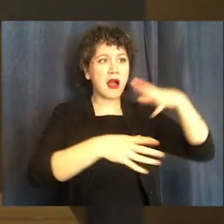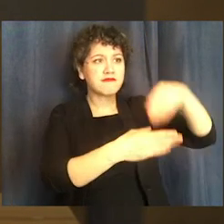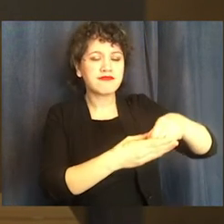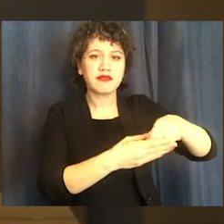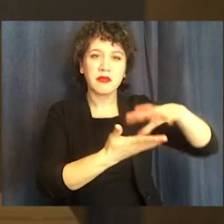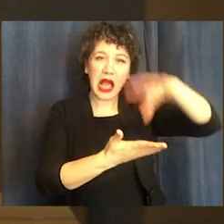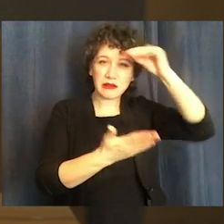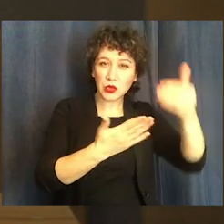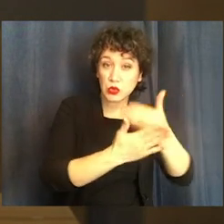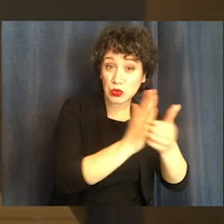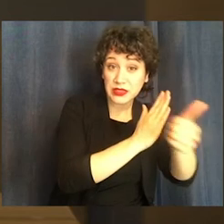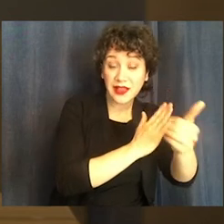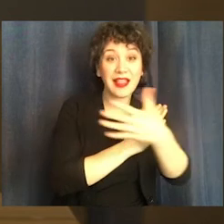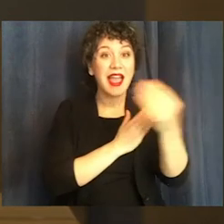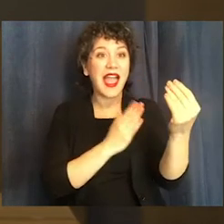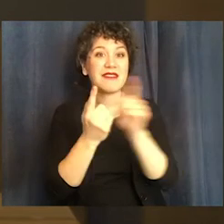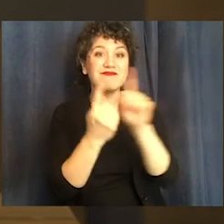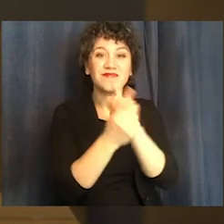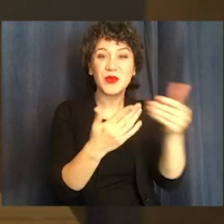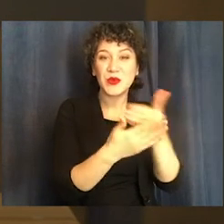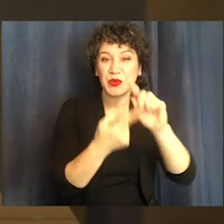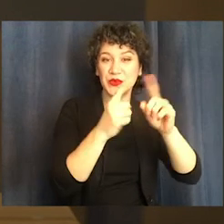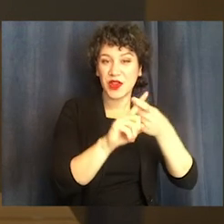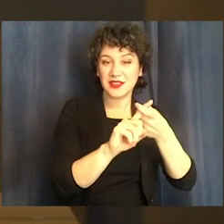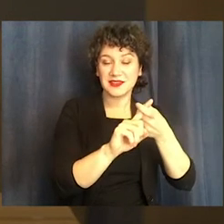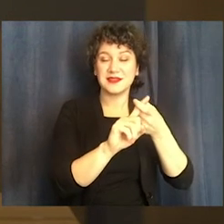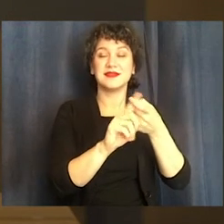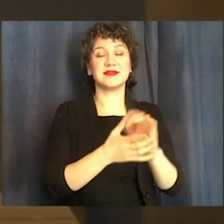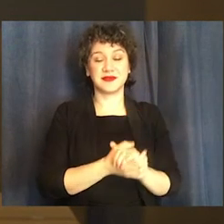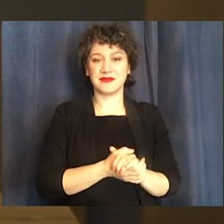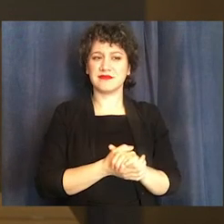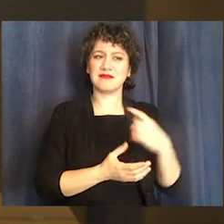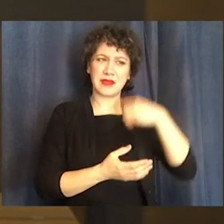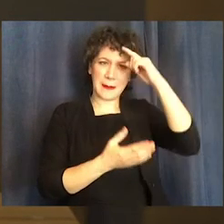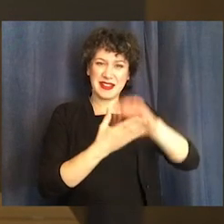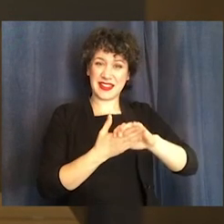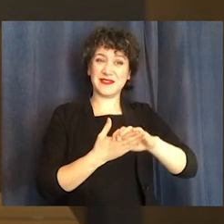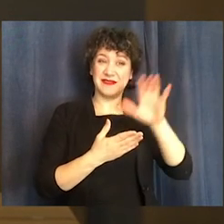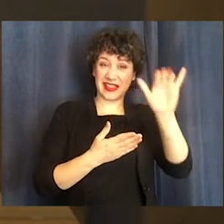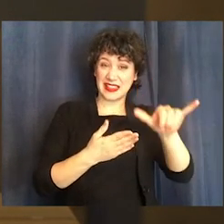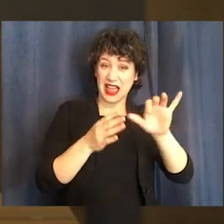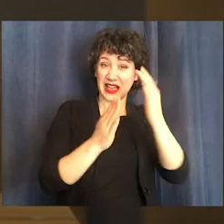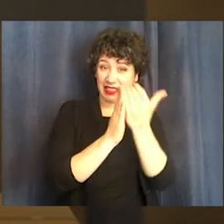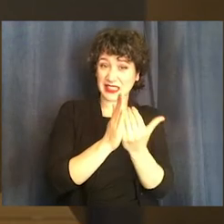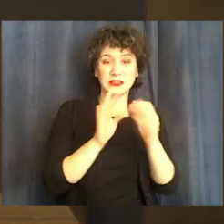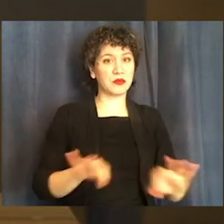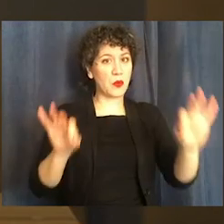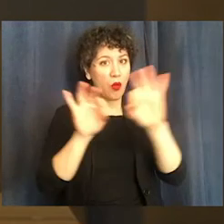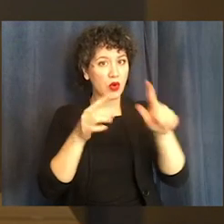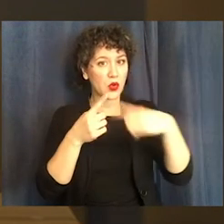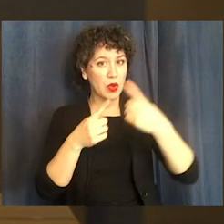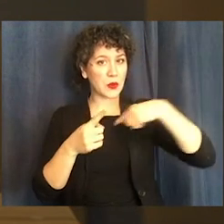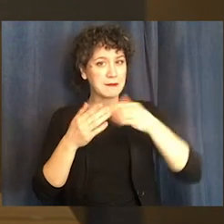the way. I believe that this lesson is very important moving into the next chapter of our lives. Some of us are